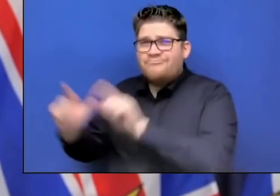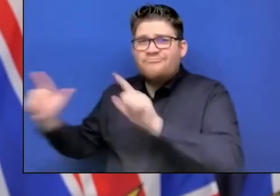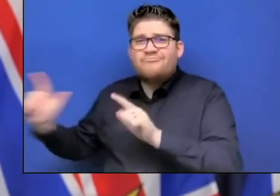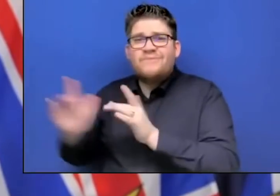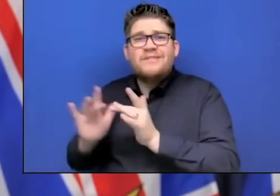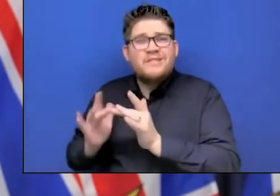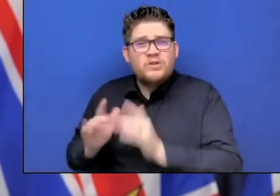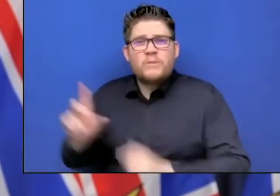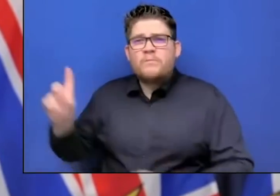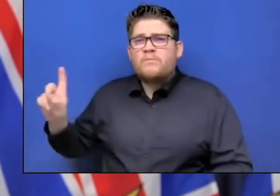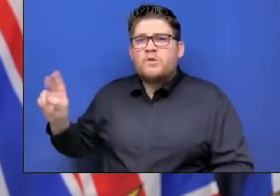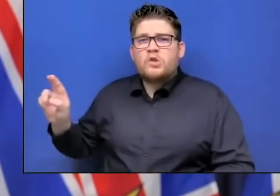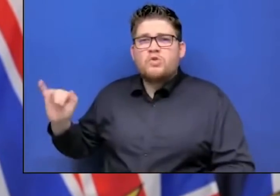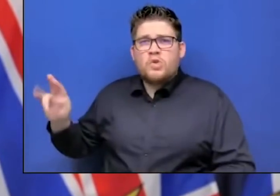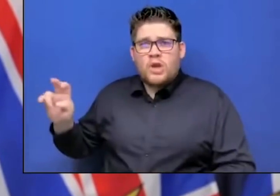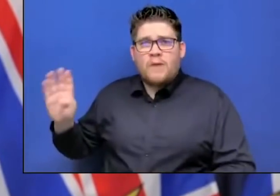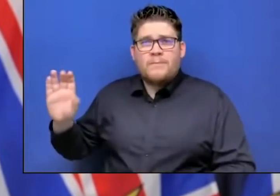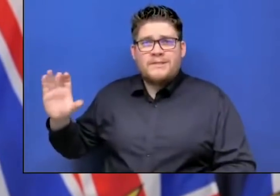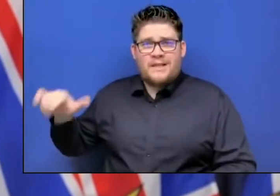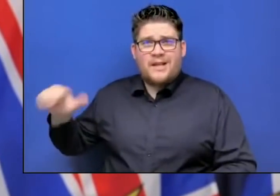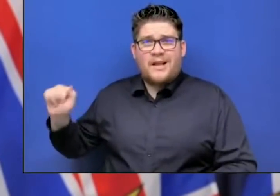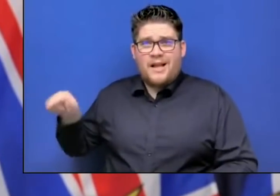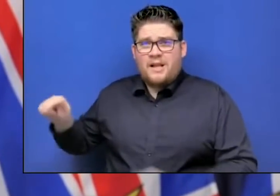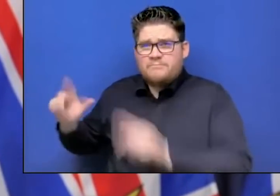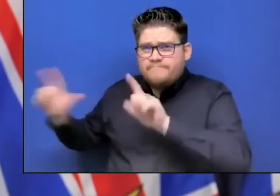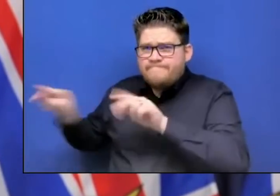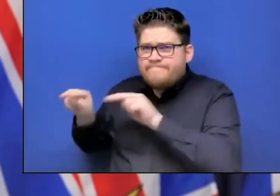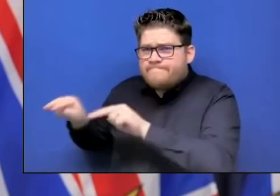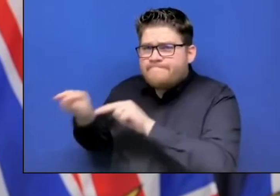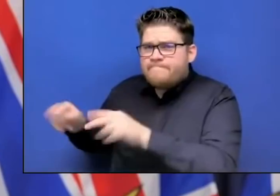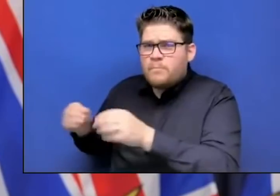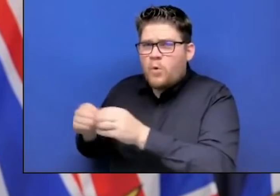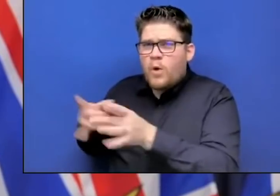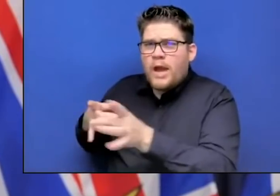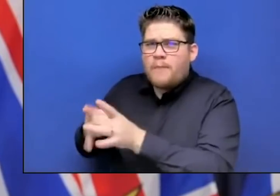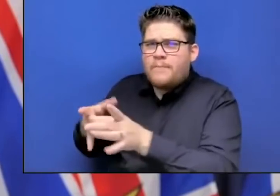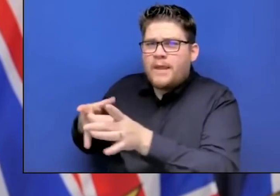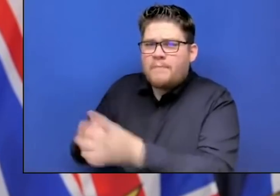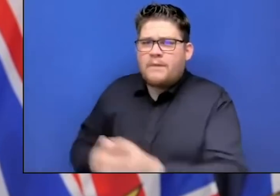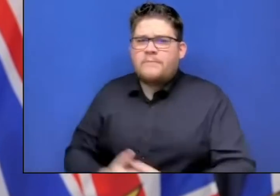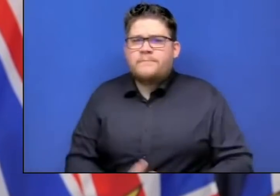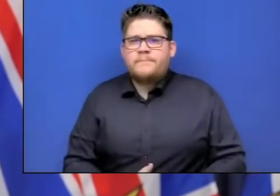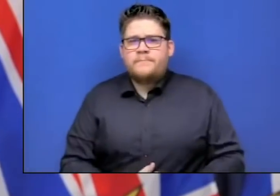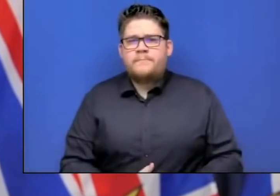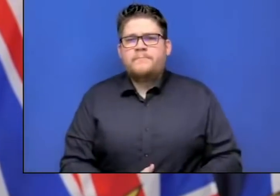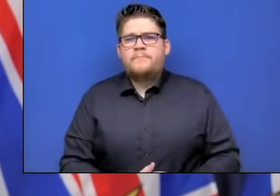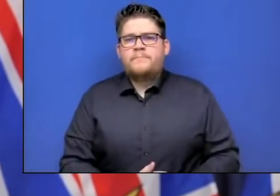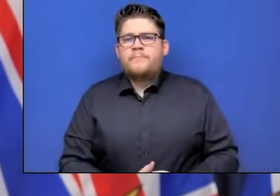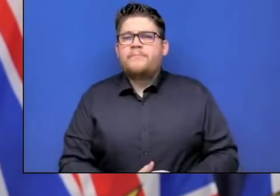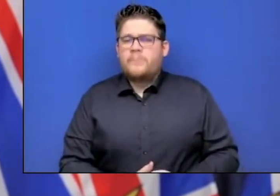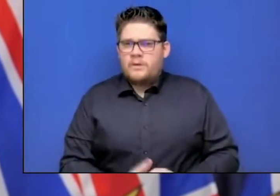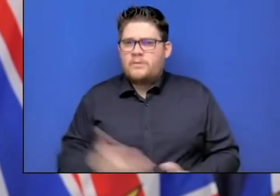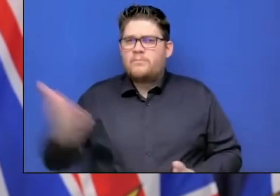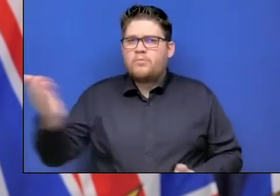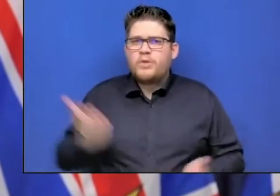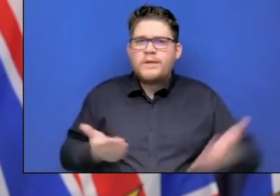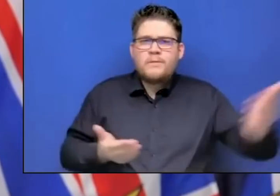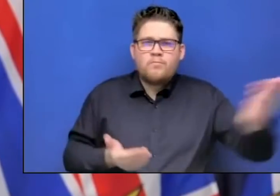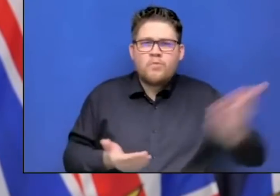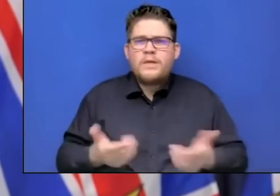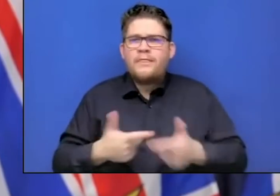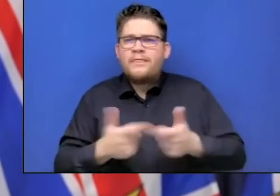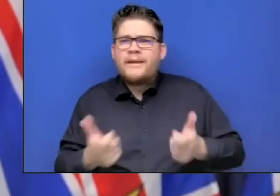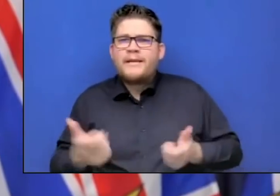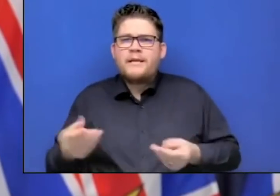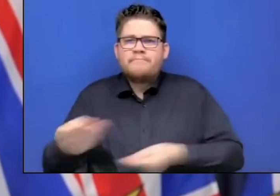regards to supply chain, despite the challenges that we're experiencing on our highways, our broader supply chain is showing incredible resilience.